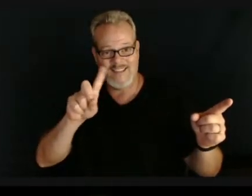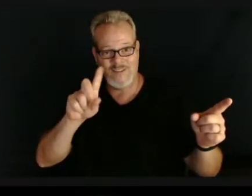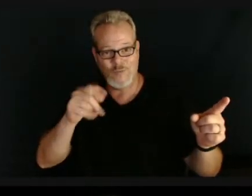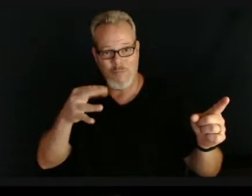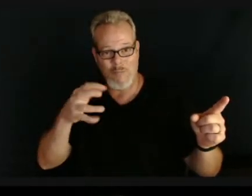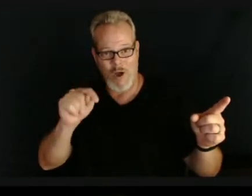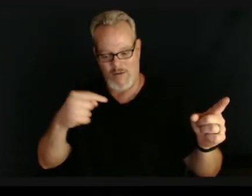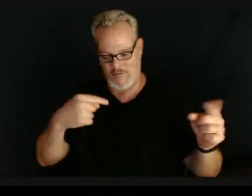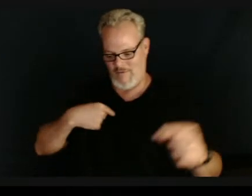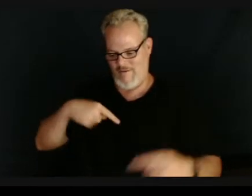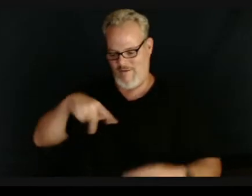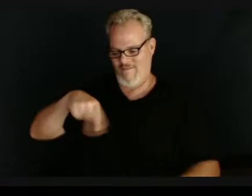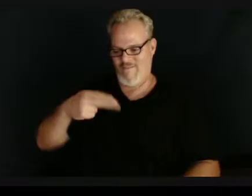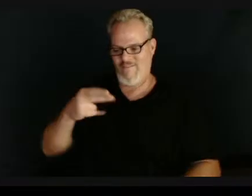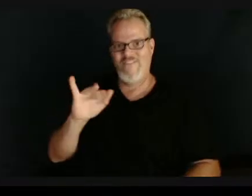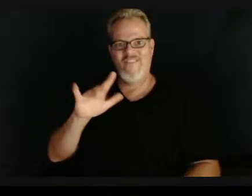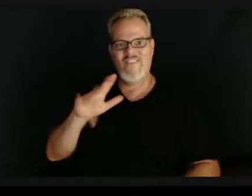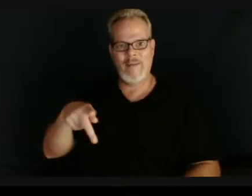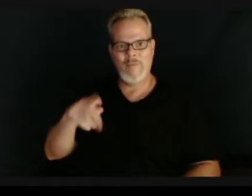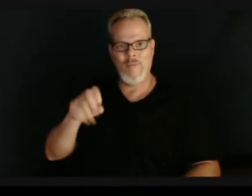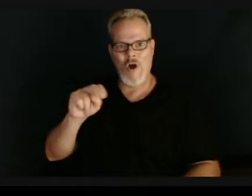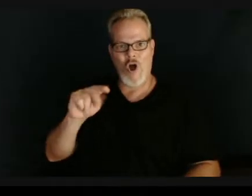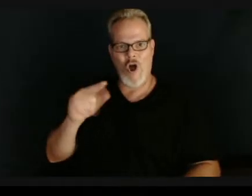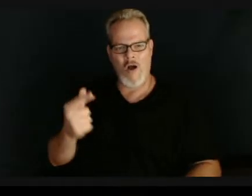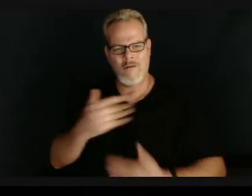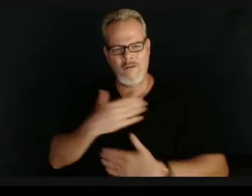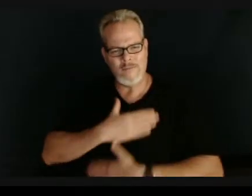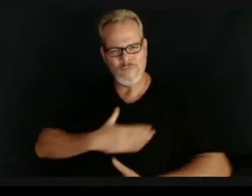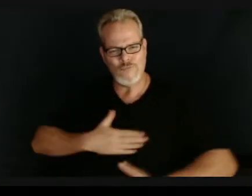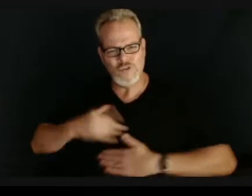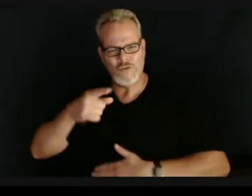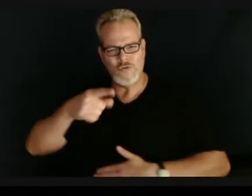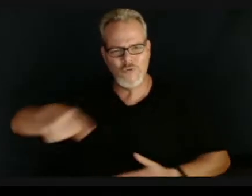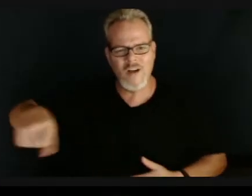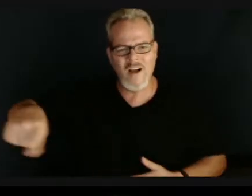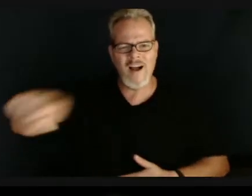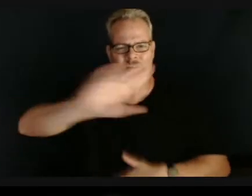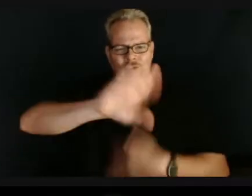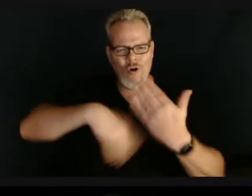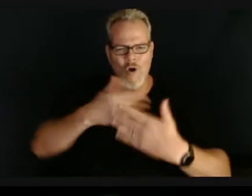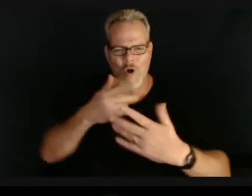Appreciate all of you guys watching us live here. Looks like we have